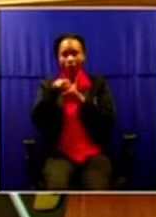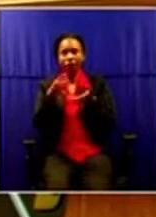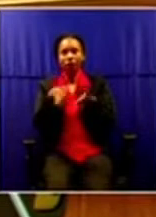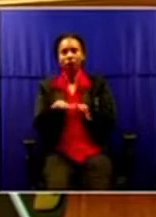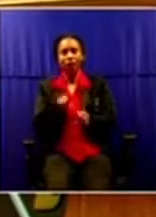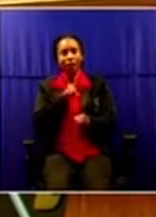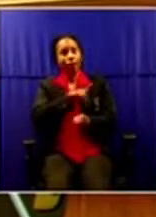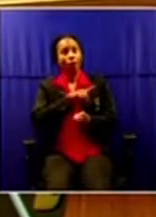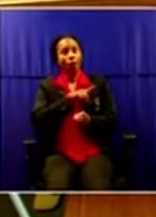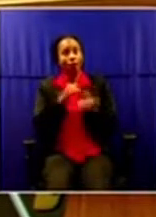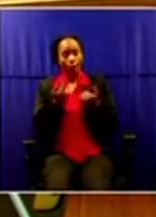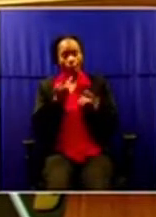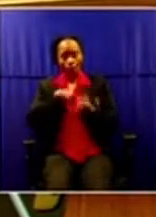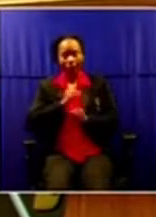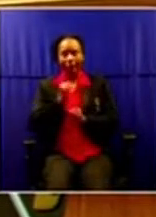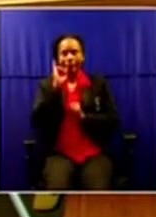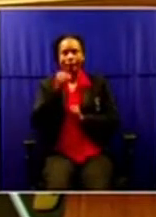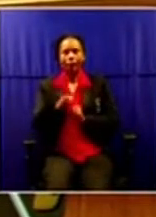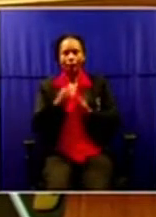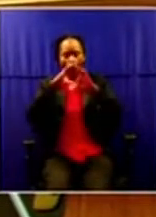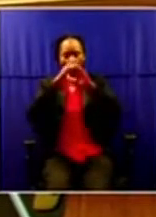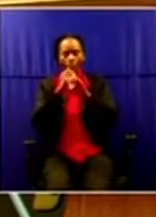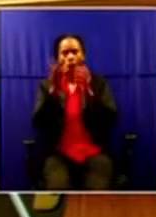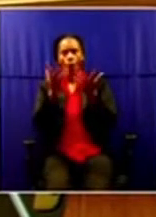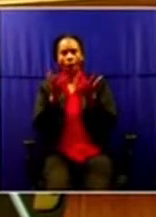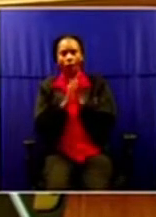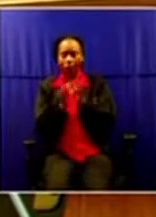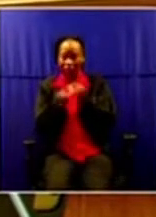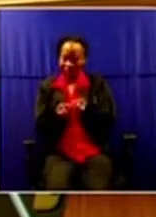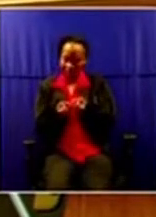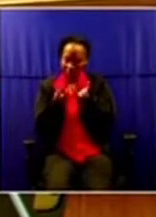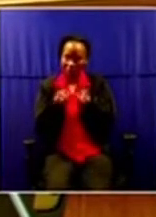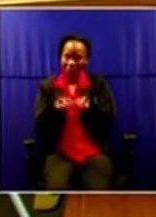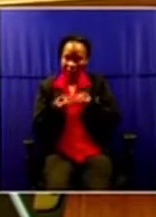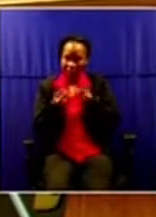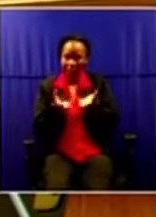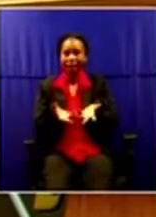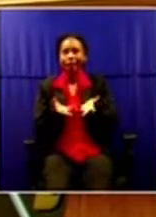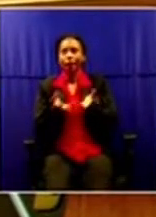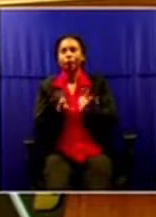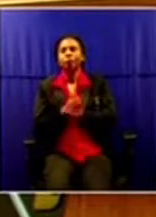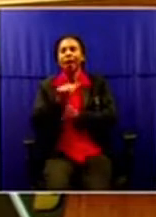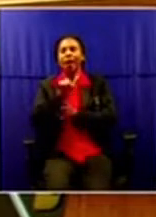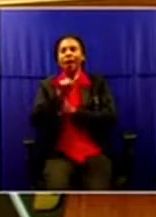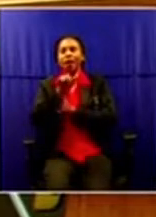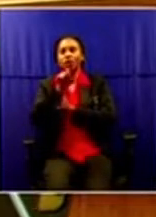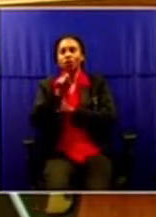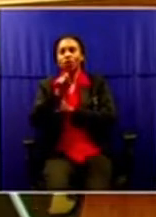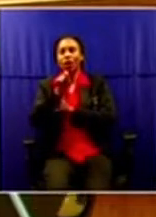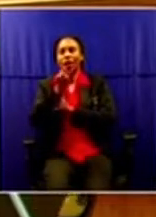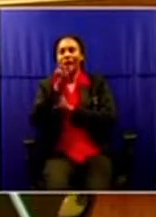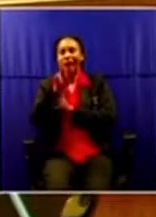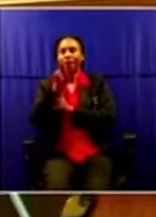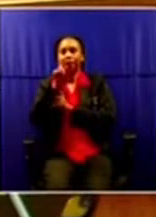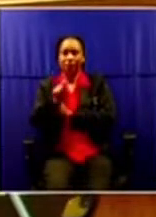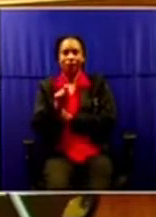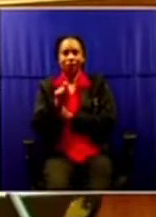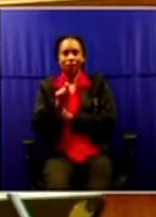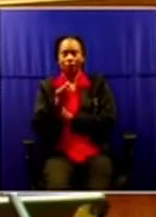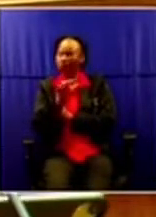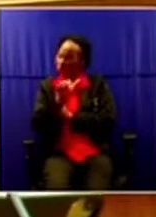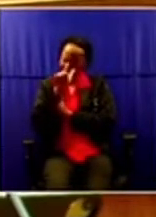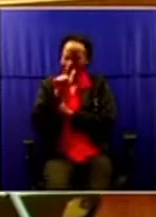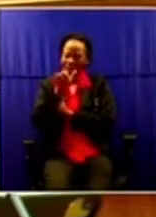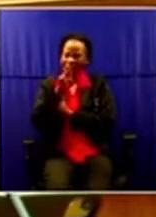are still focusing on the provision of antiretroviral therapy and working towards